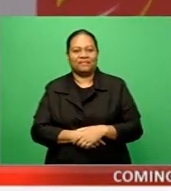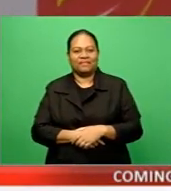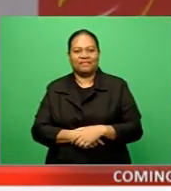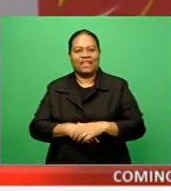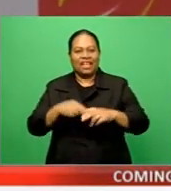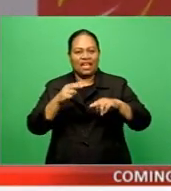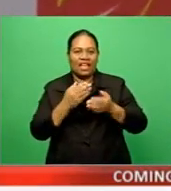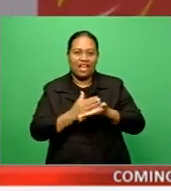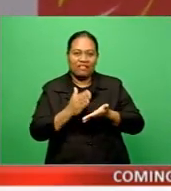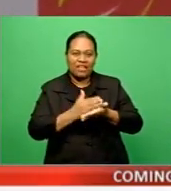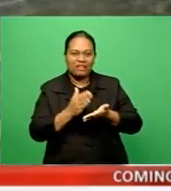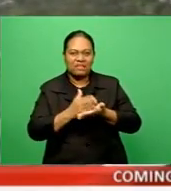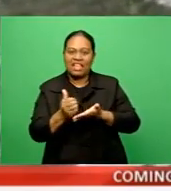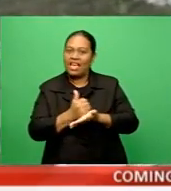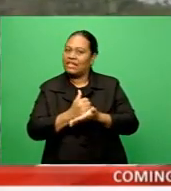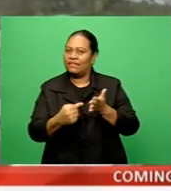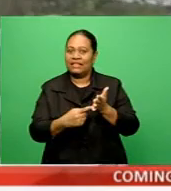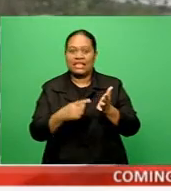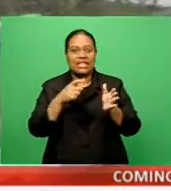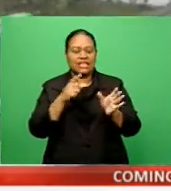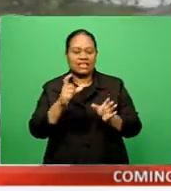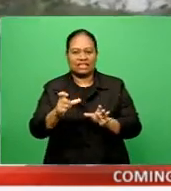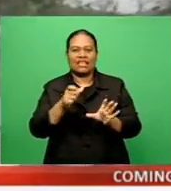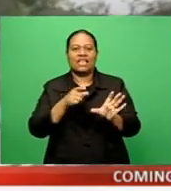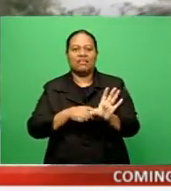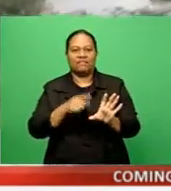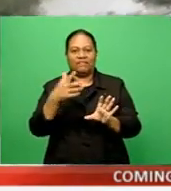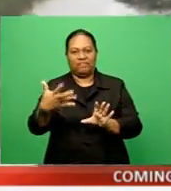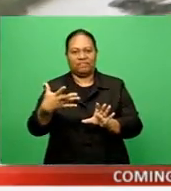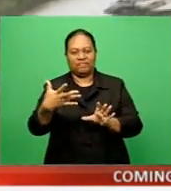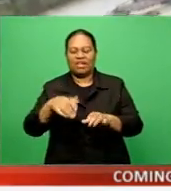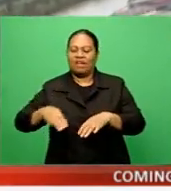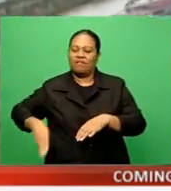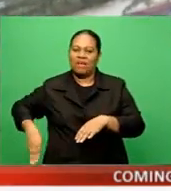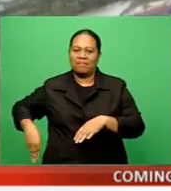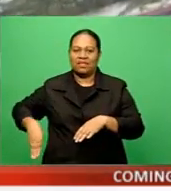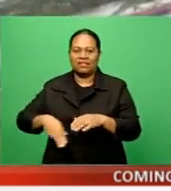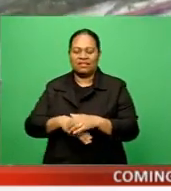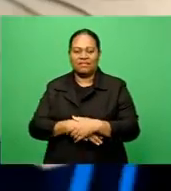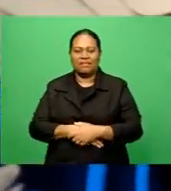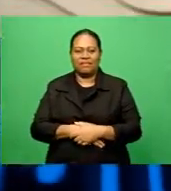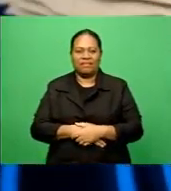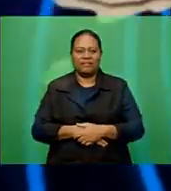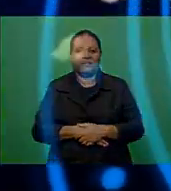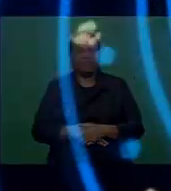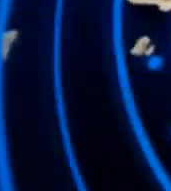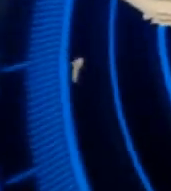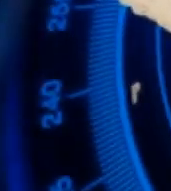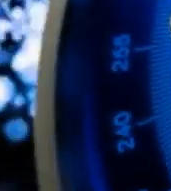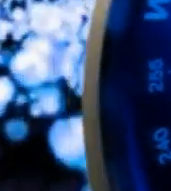And FNPF activates TCIASA relief for members. Stay with us.